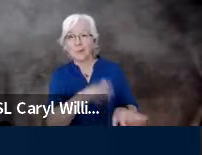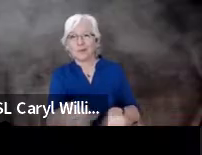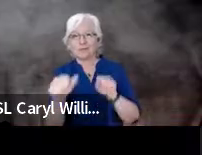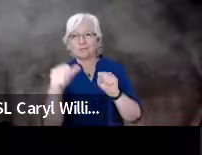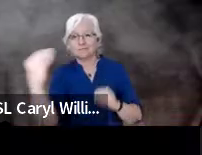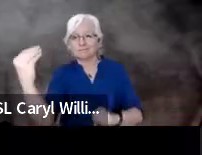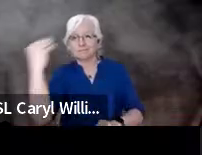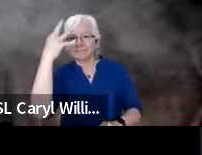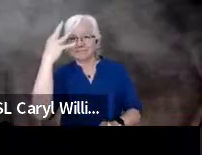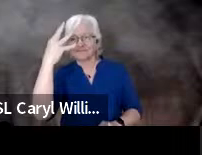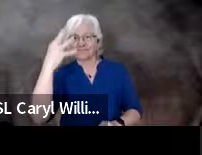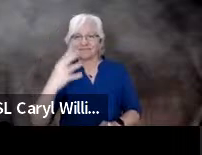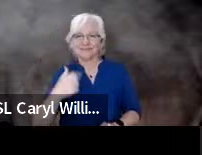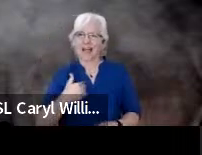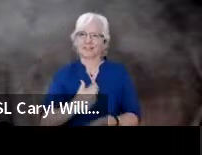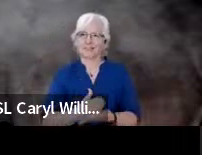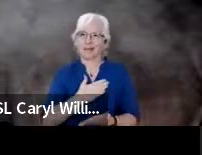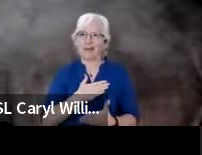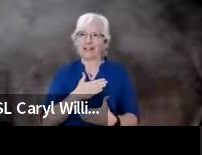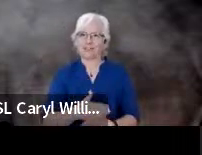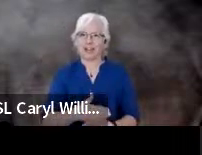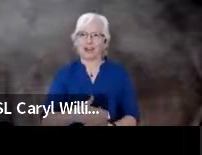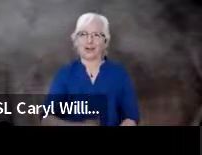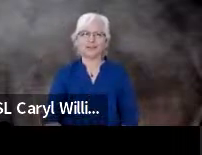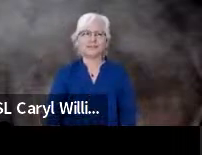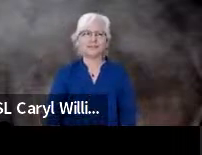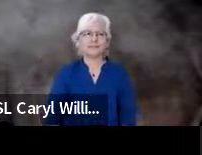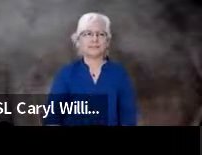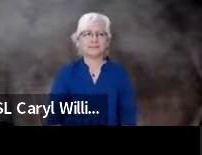now. I'll stop sharing.